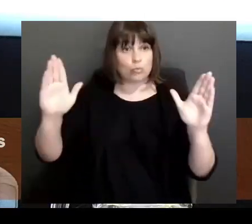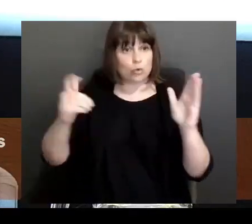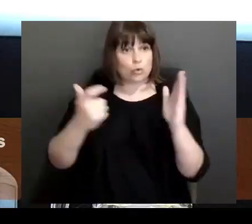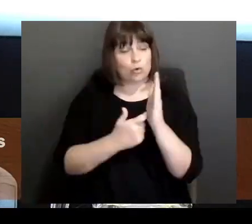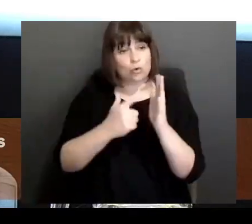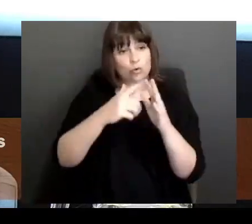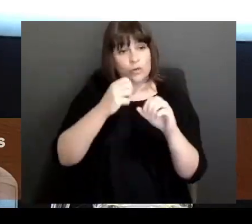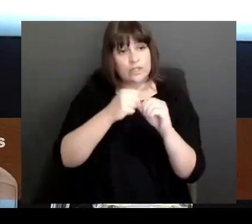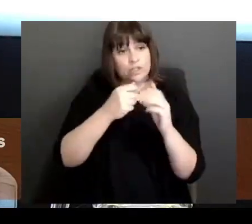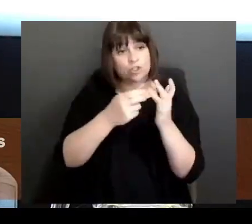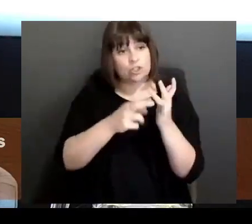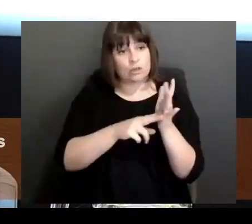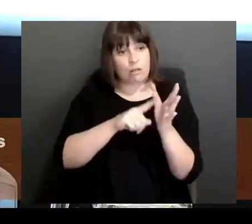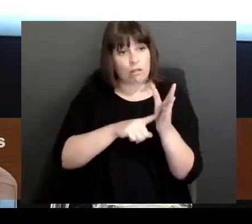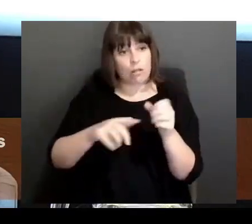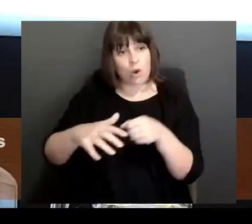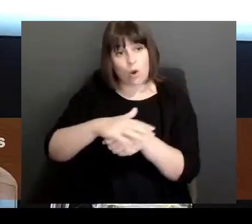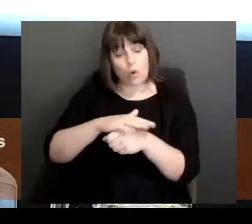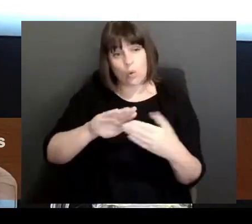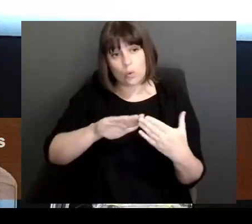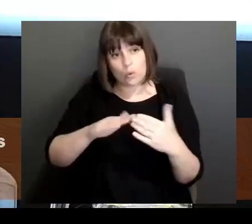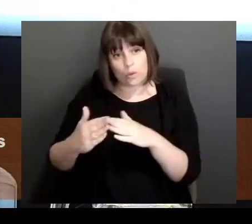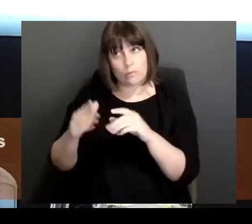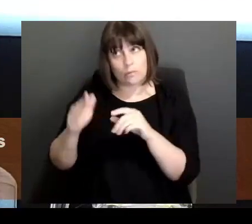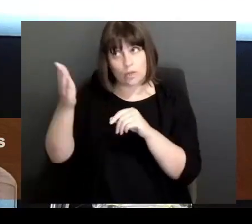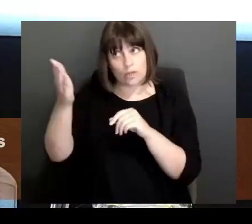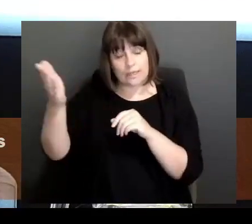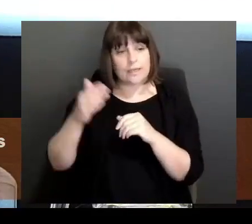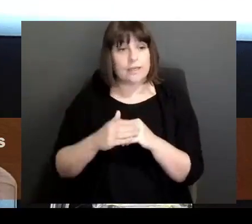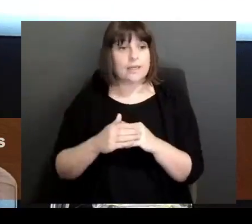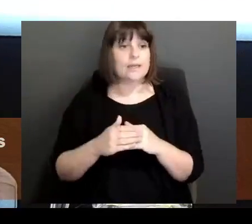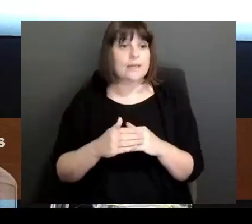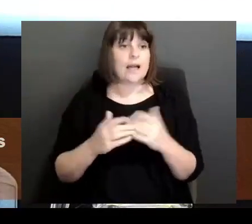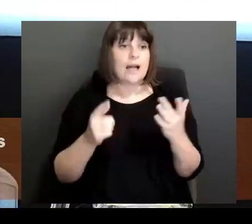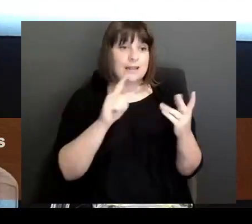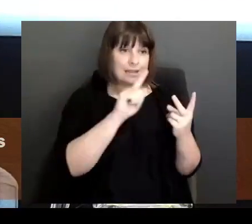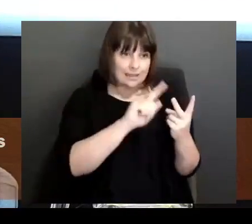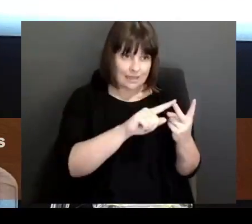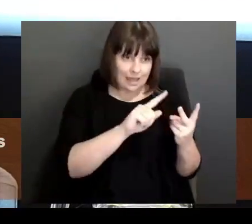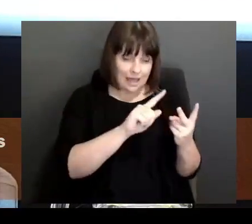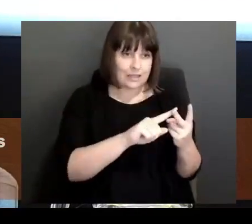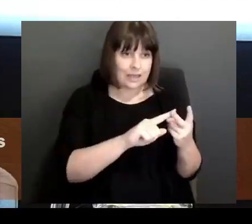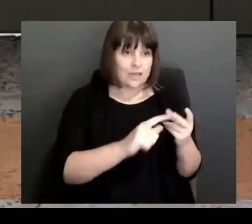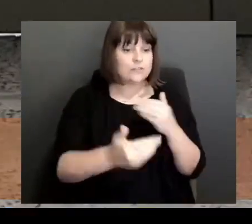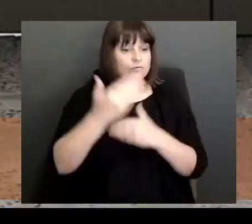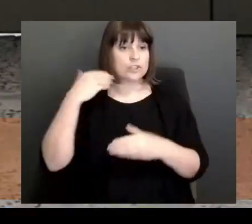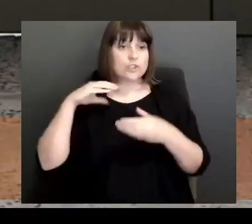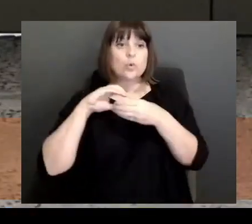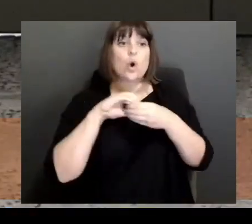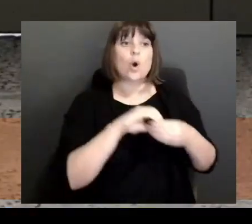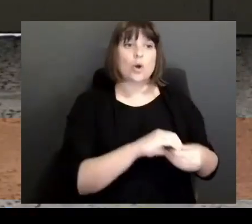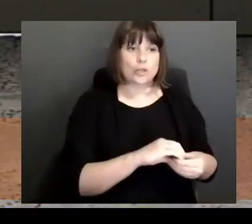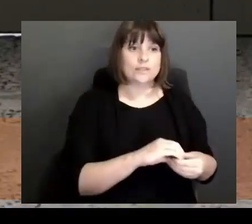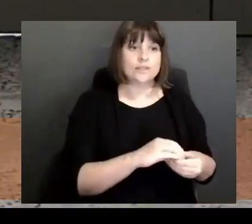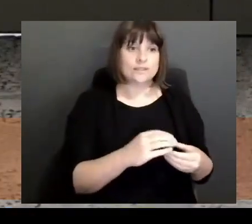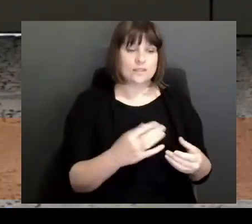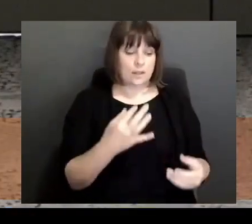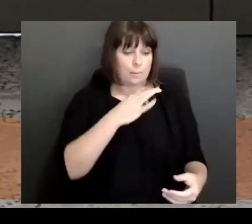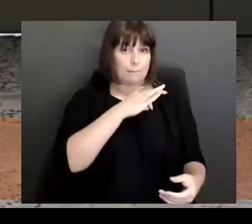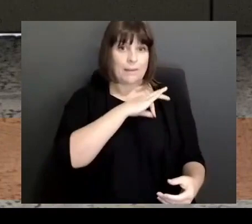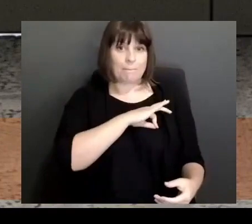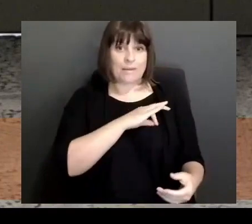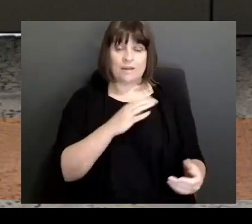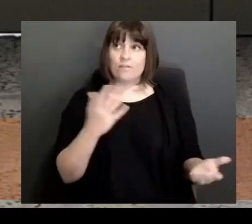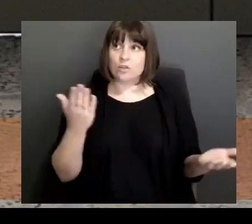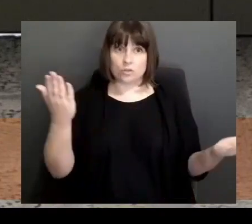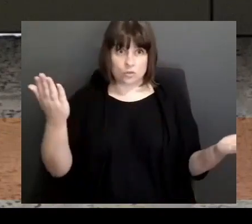community and a separate one for traditional owners. Could you just explain that separate one